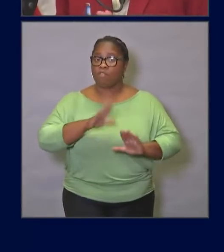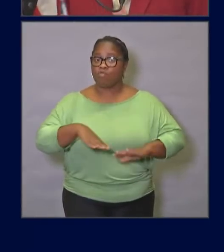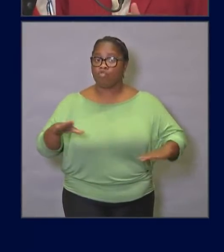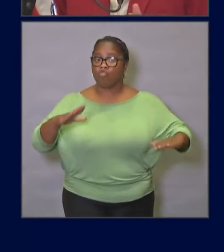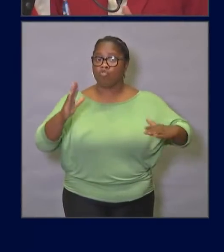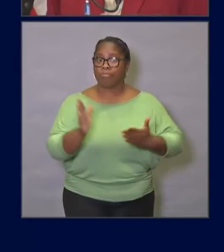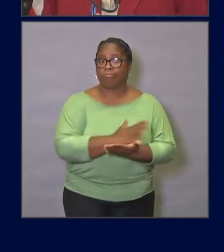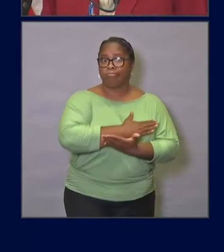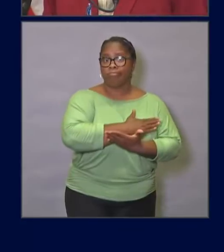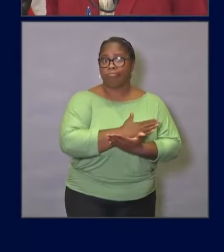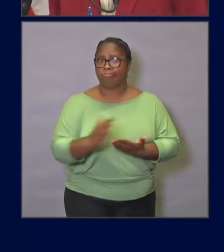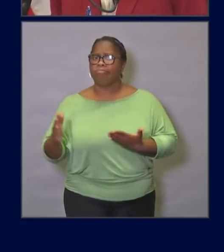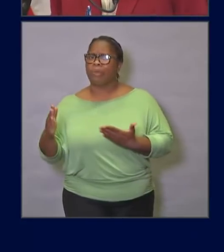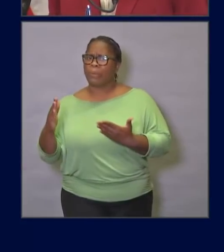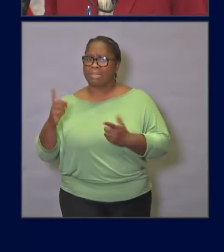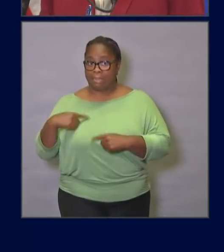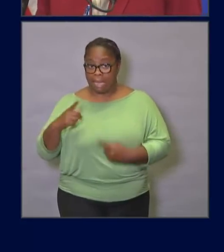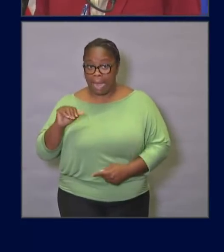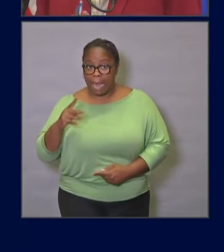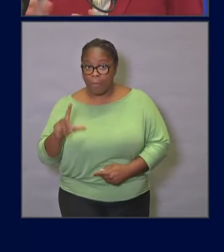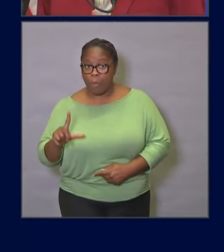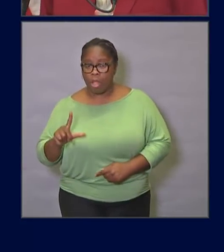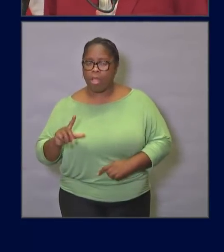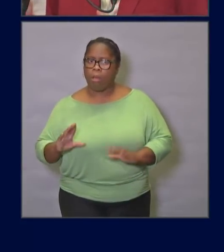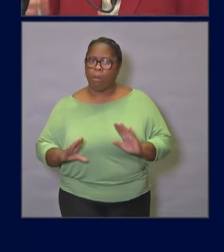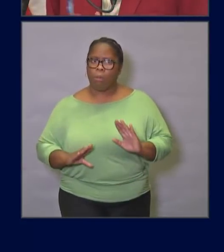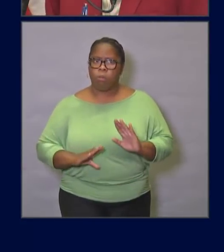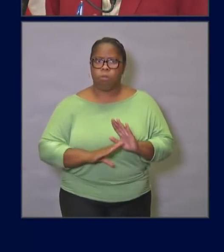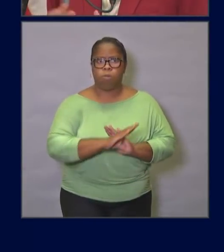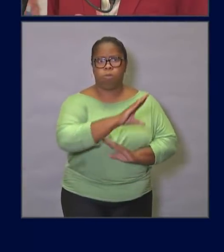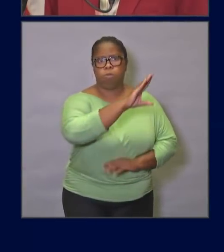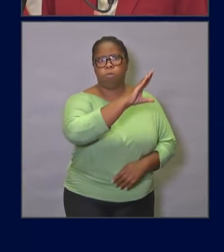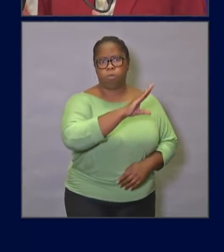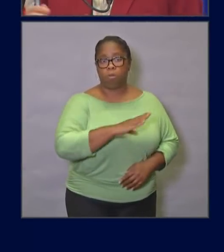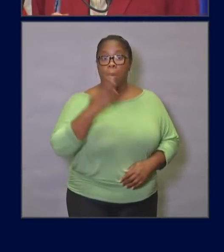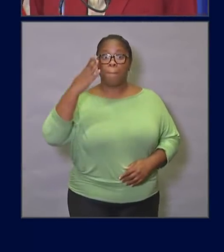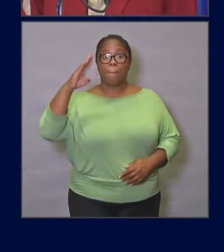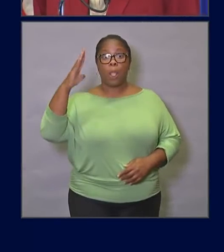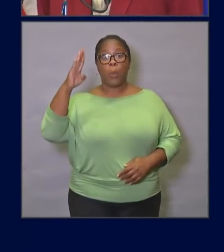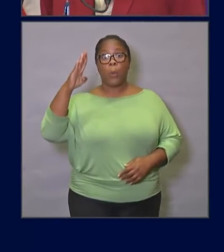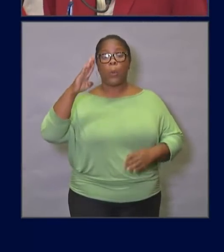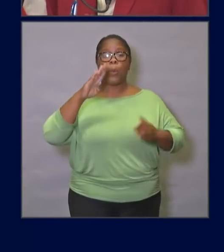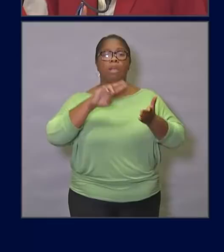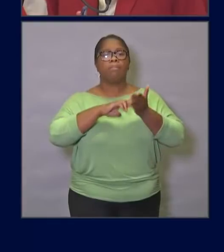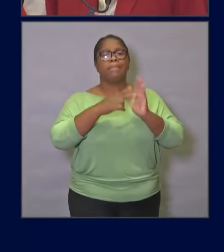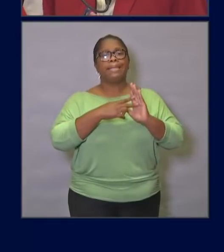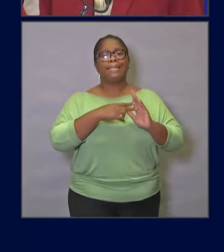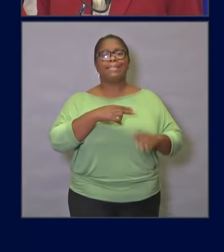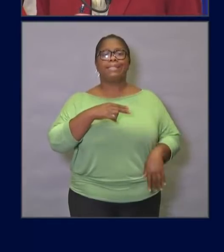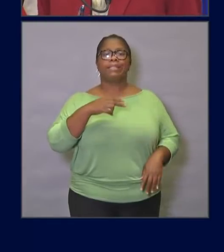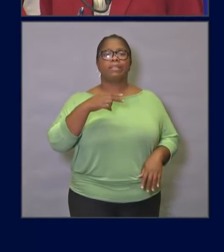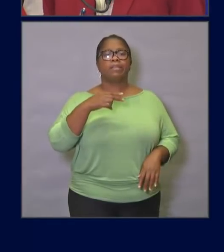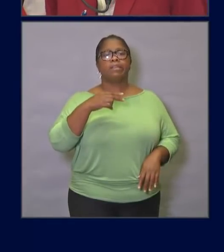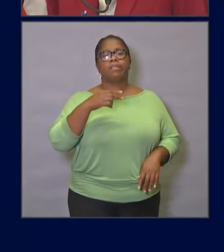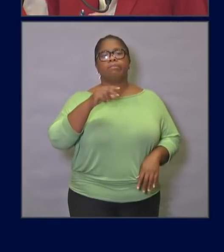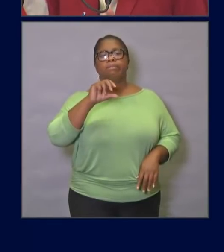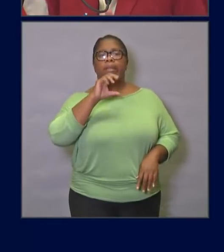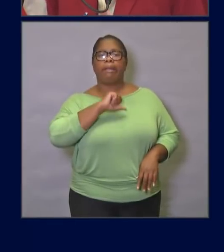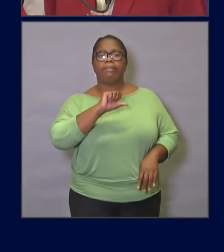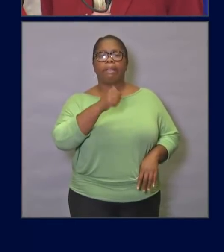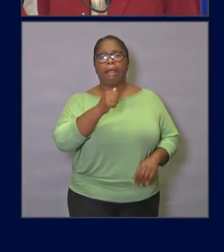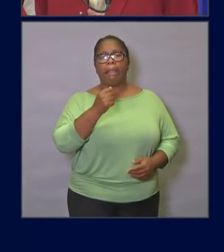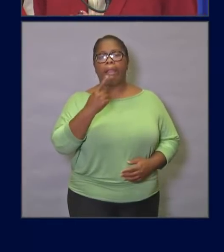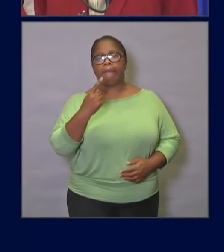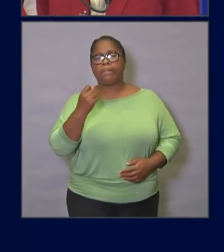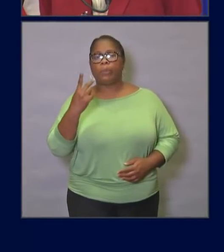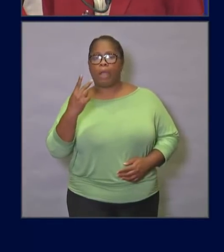ages has been increasing since April. The blue line are preteens and teenagers, and they are the pediatric cohort that's